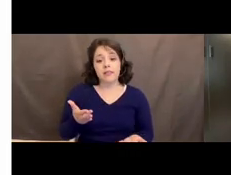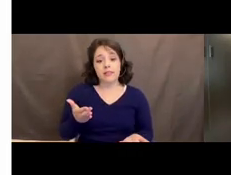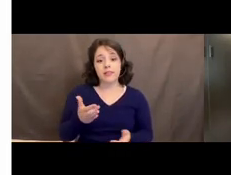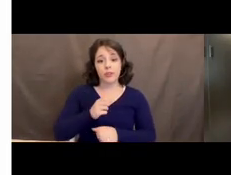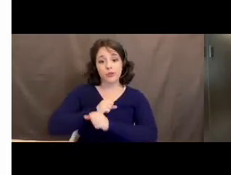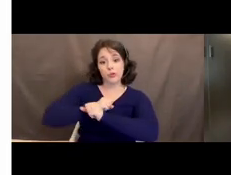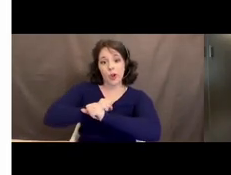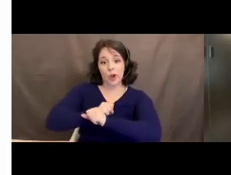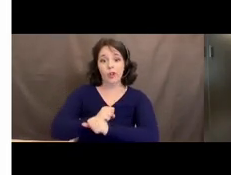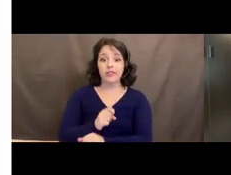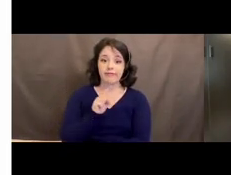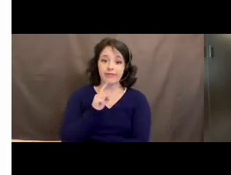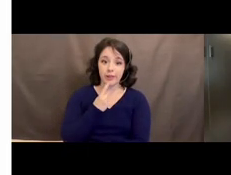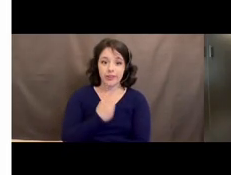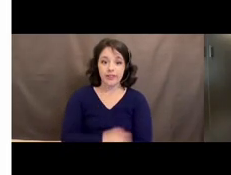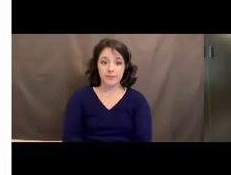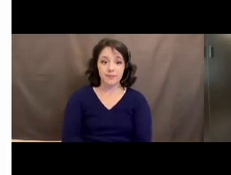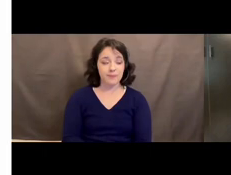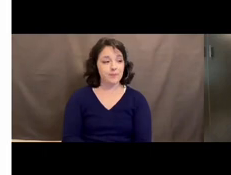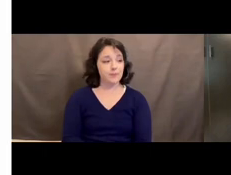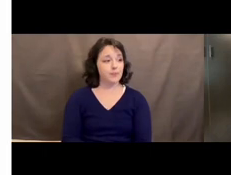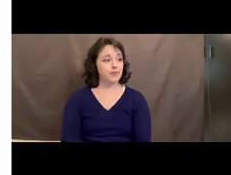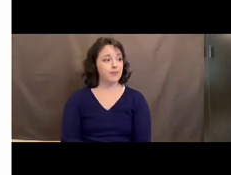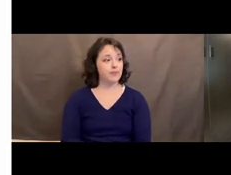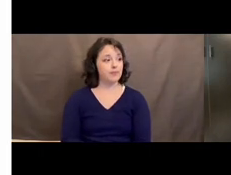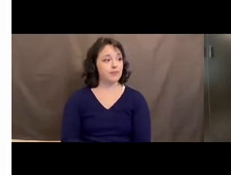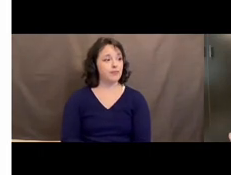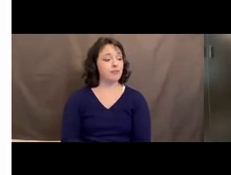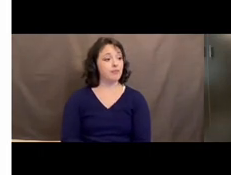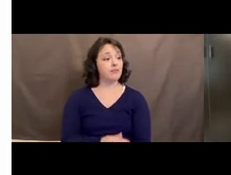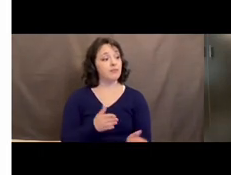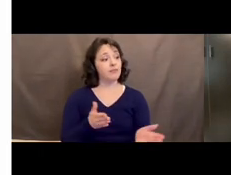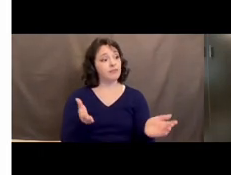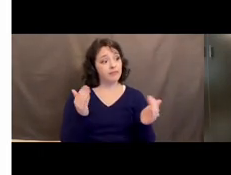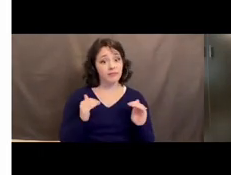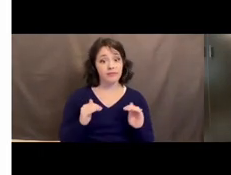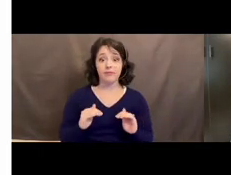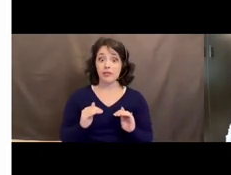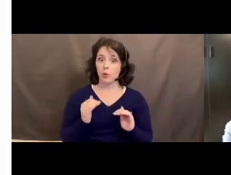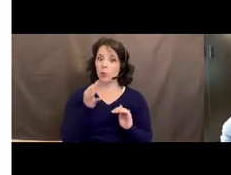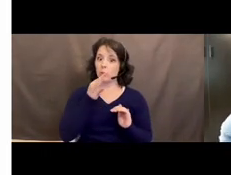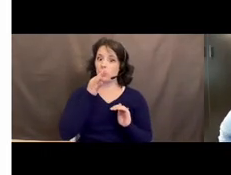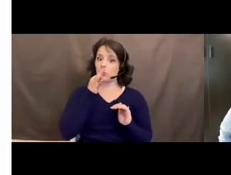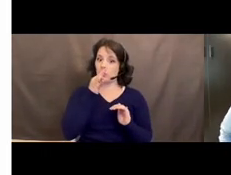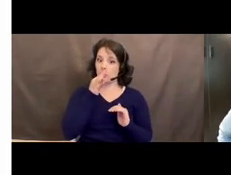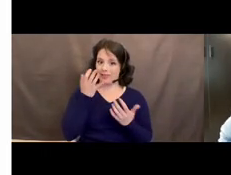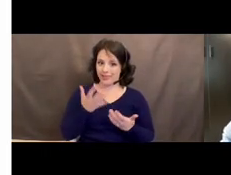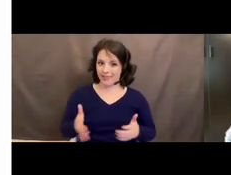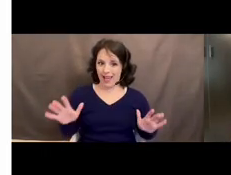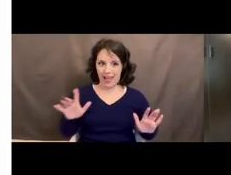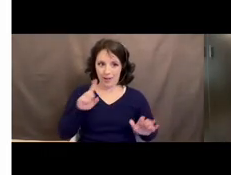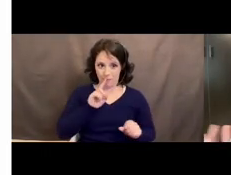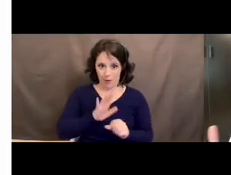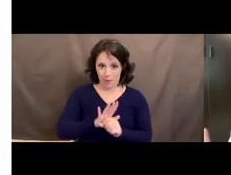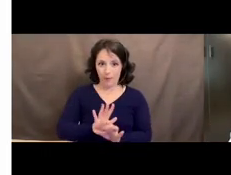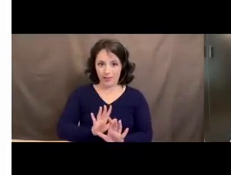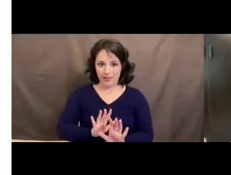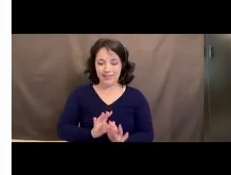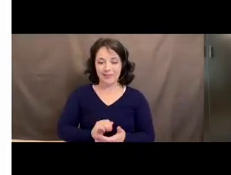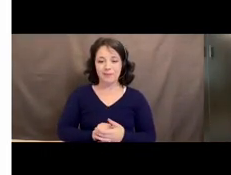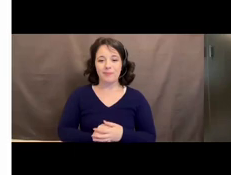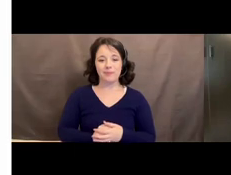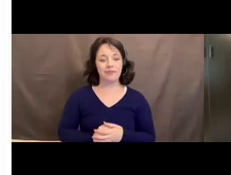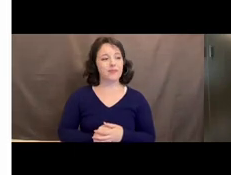managers do as well. Go to the next slide. We are wrapping up this part of the process. Just want to walk through the